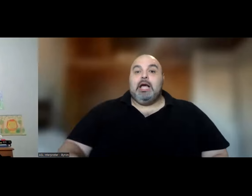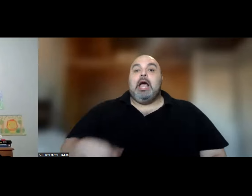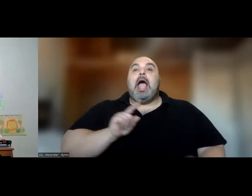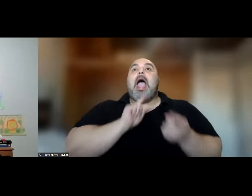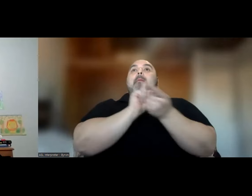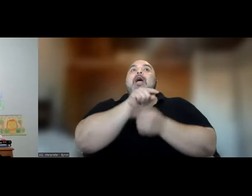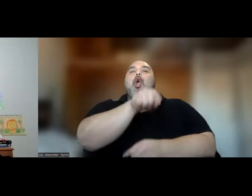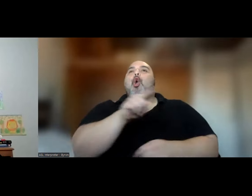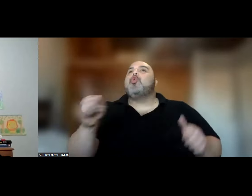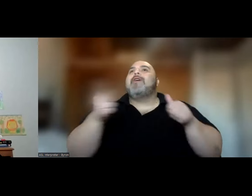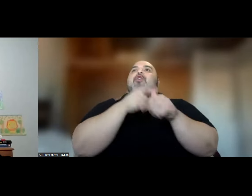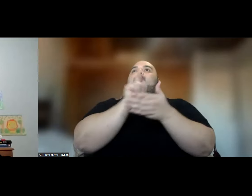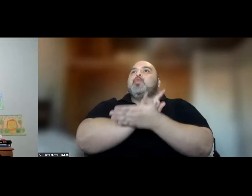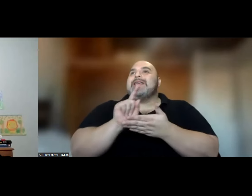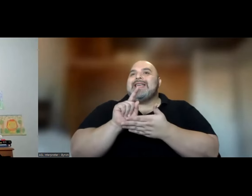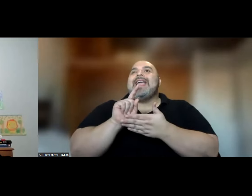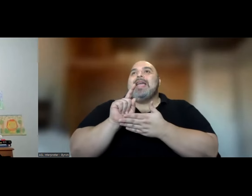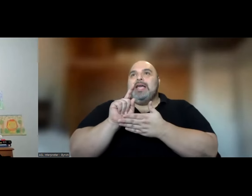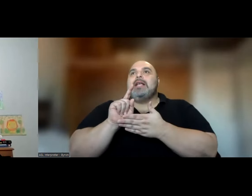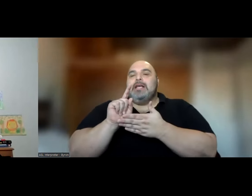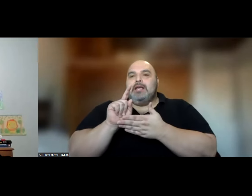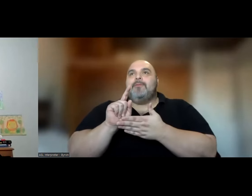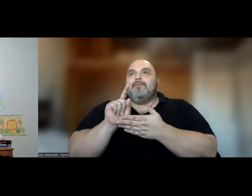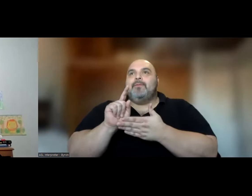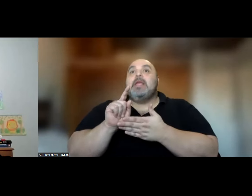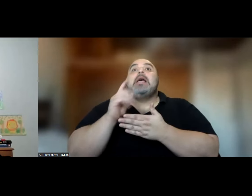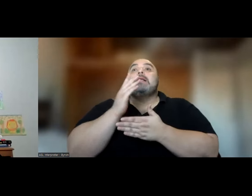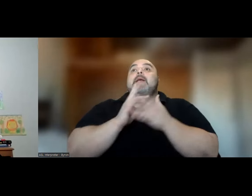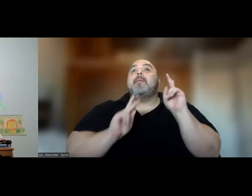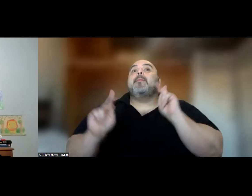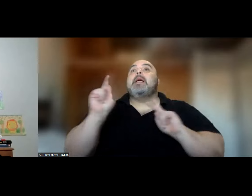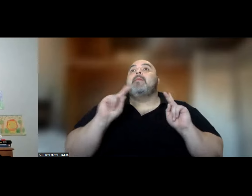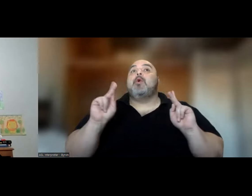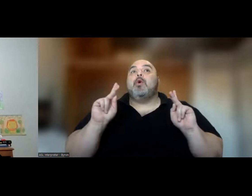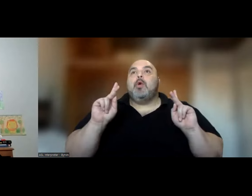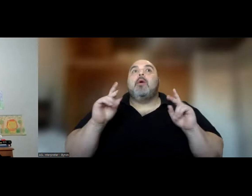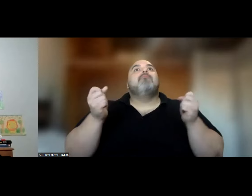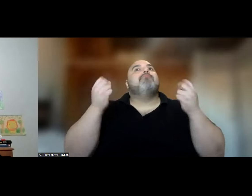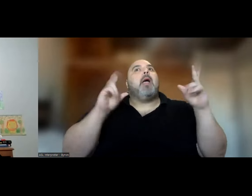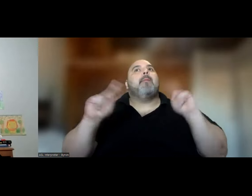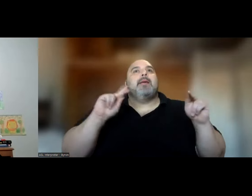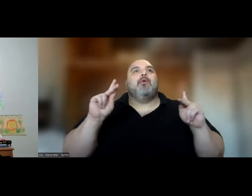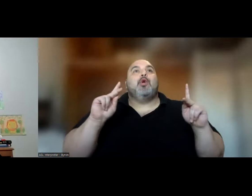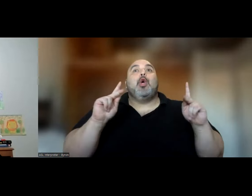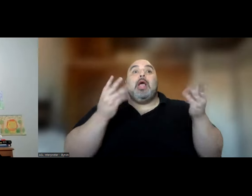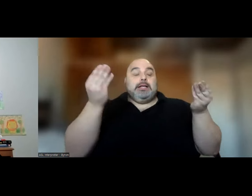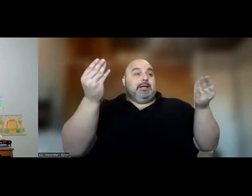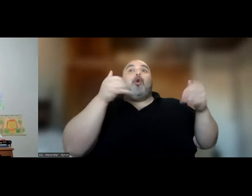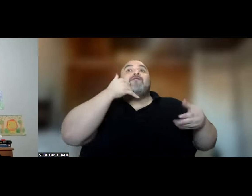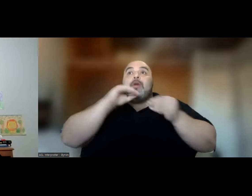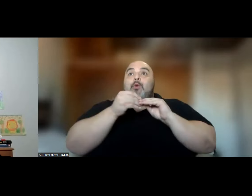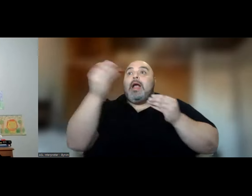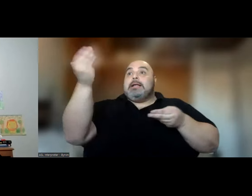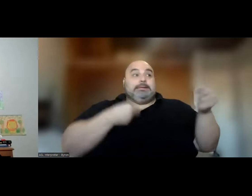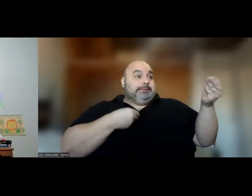first weeks in the administration when some people passed on, multiple people passed on her number and said, please